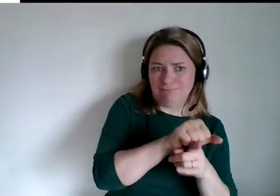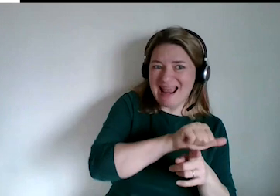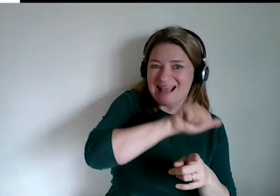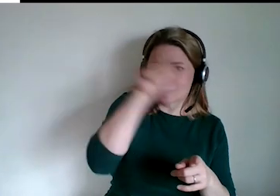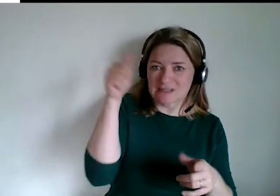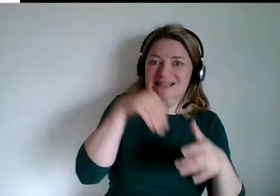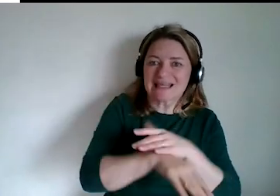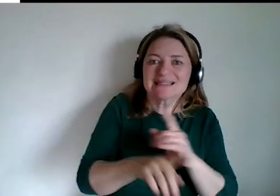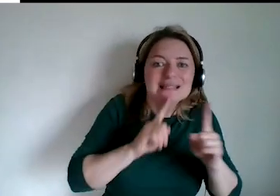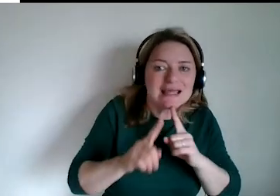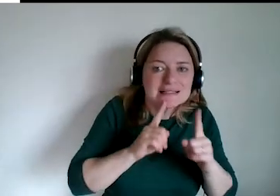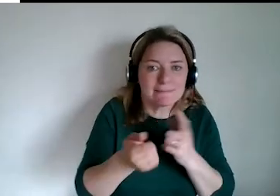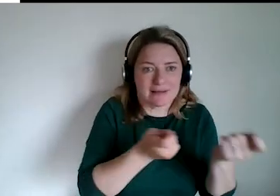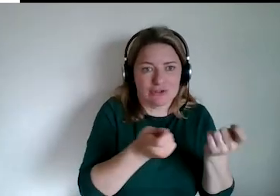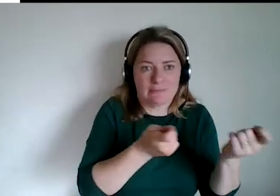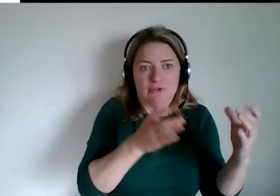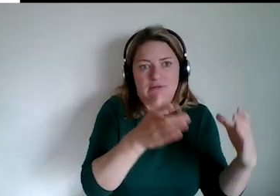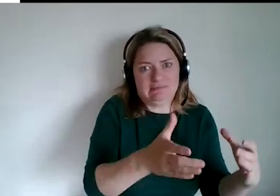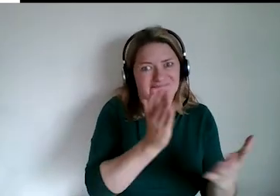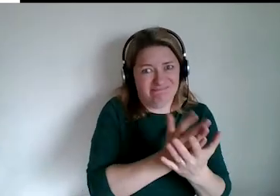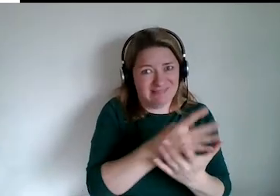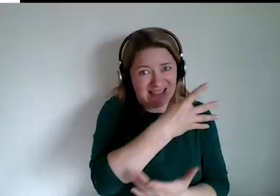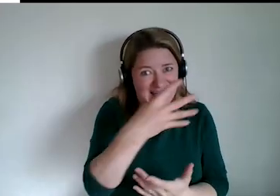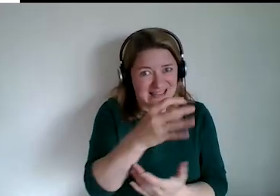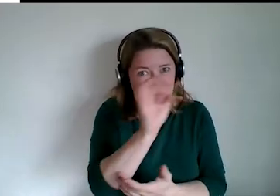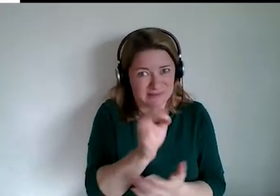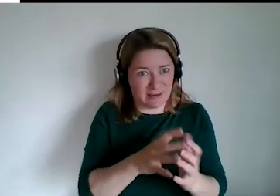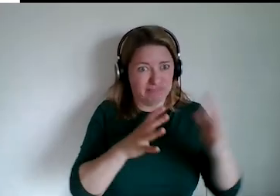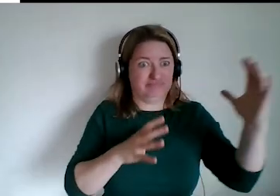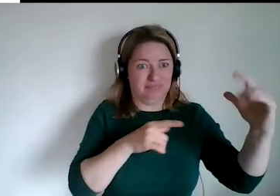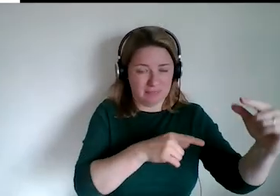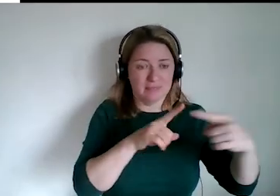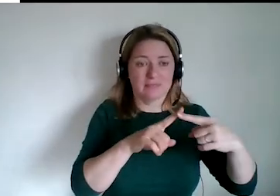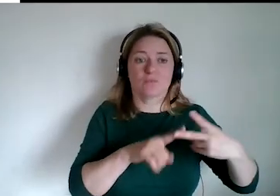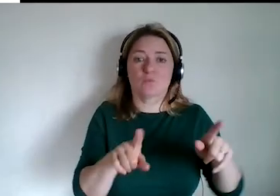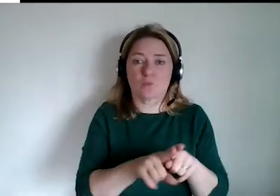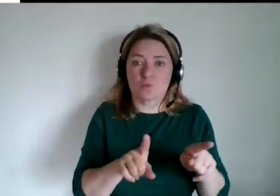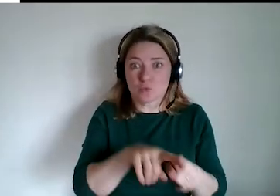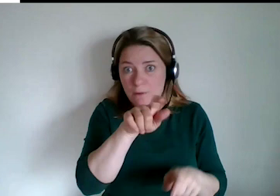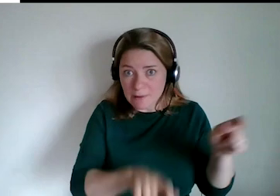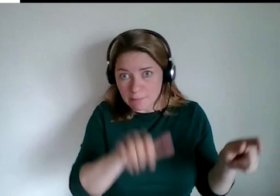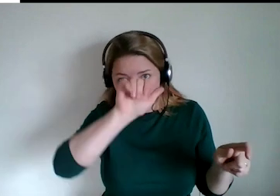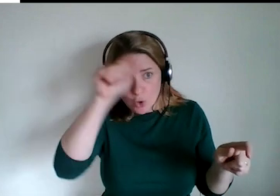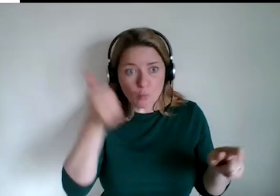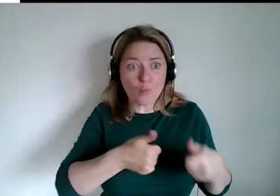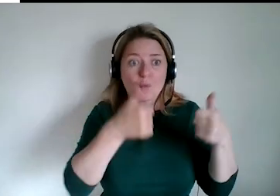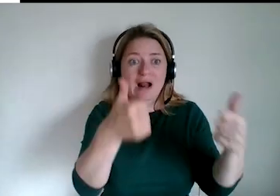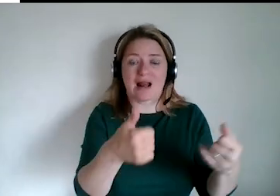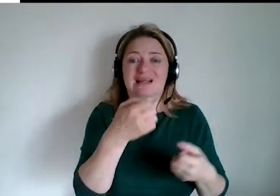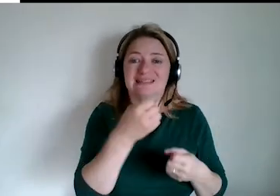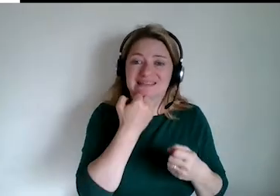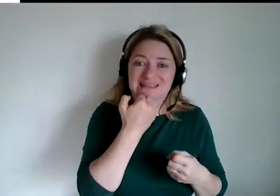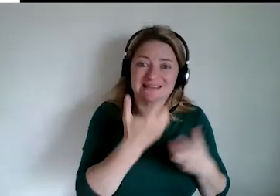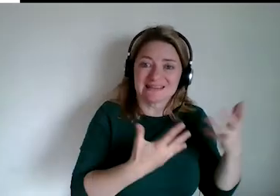management is 99% of it, not just the analysis. People who know what they're doing in stats software, also domain experts who understand